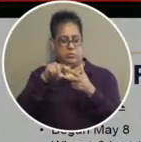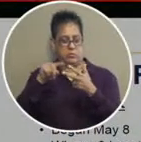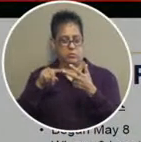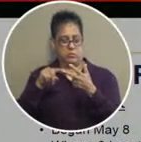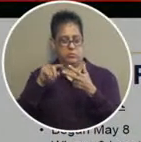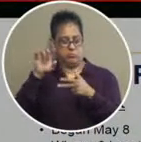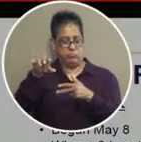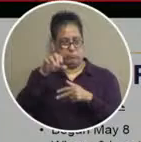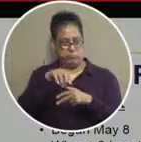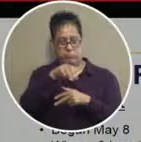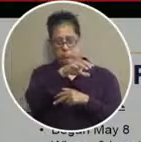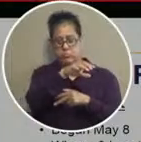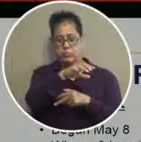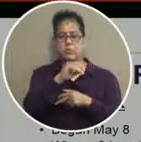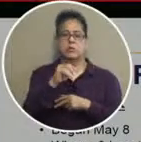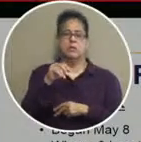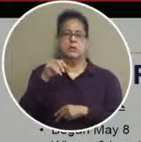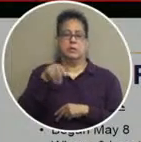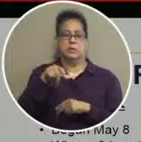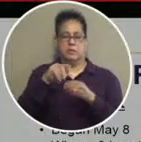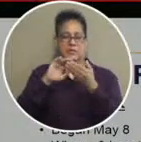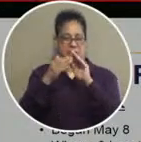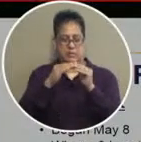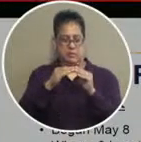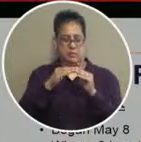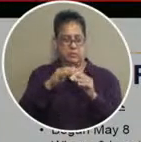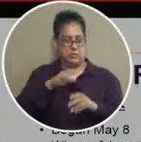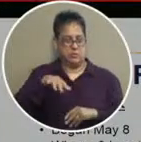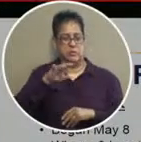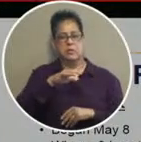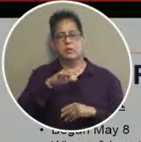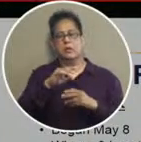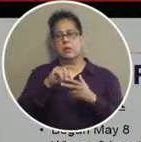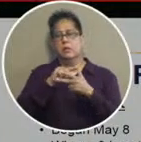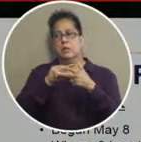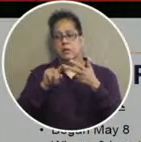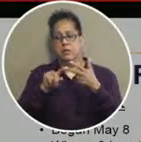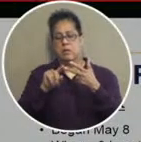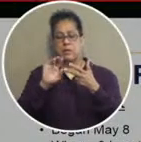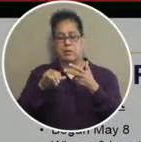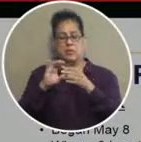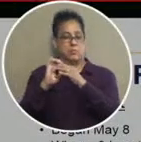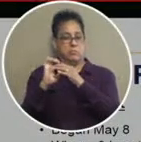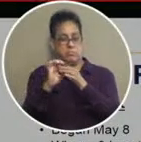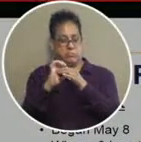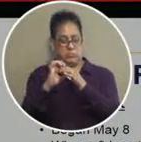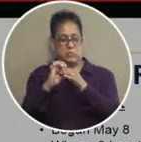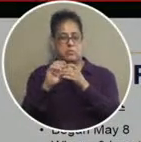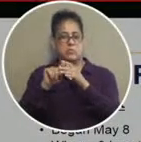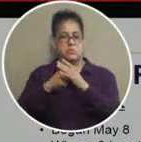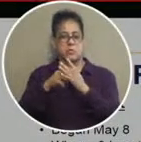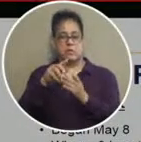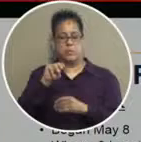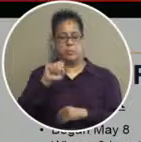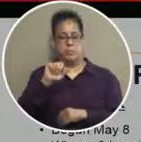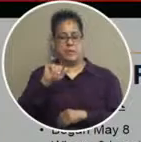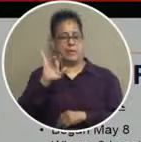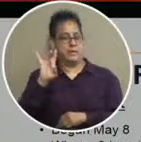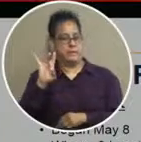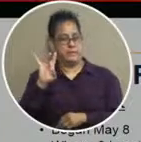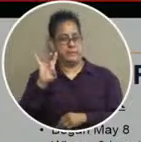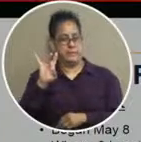various parts of the city, and that collaboration began on May 8th.